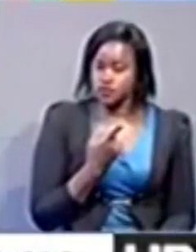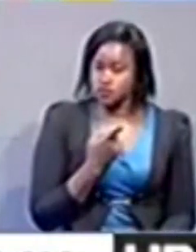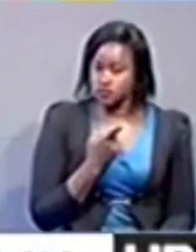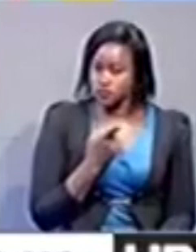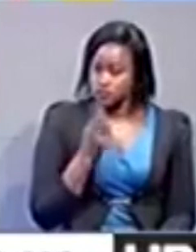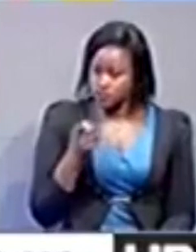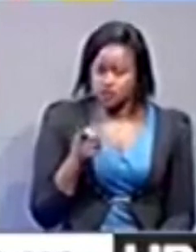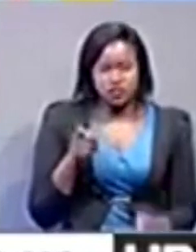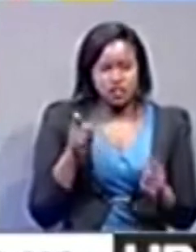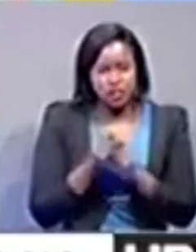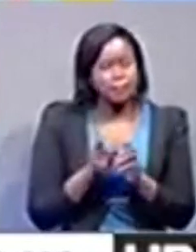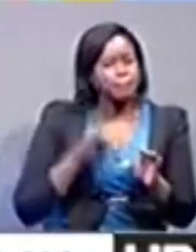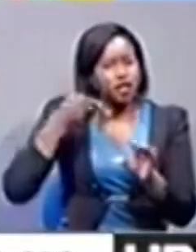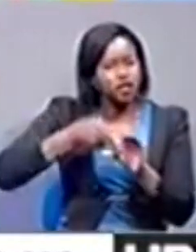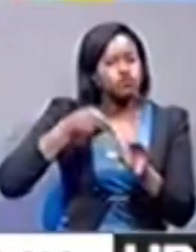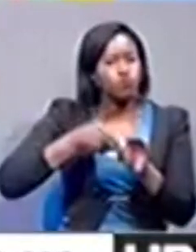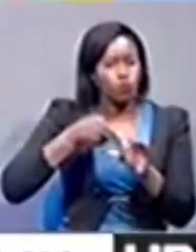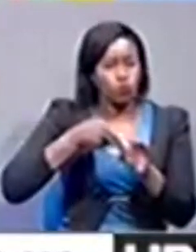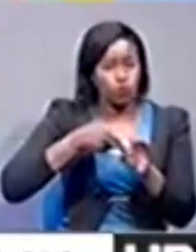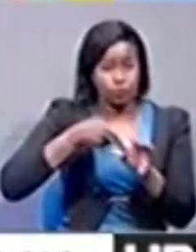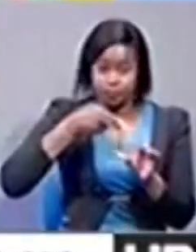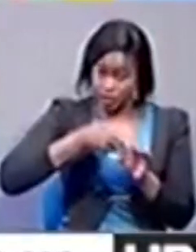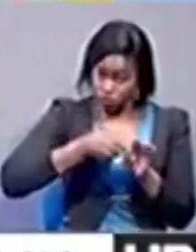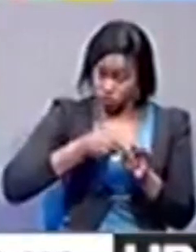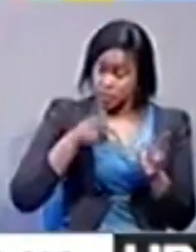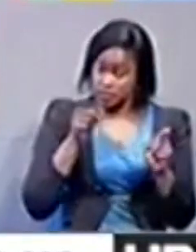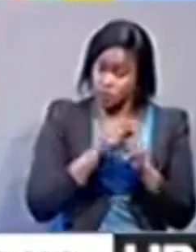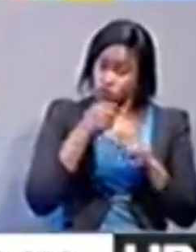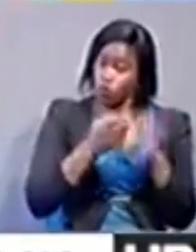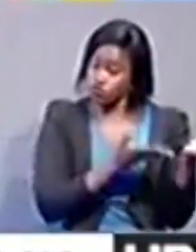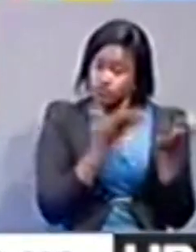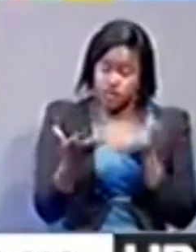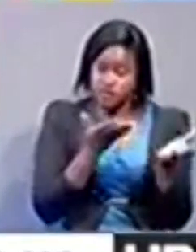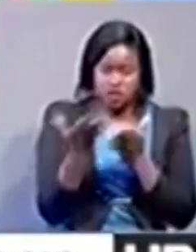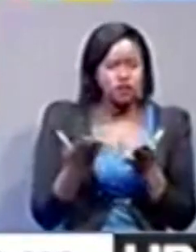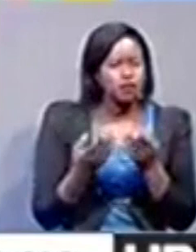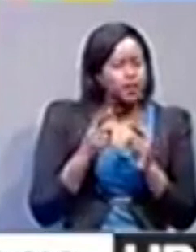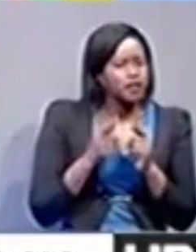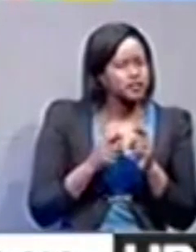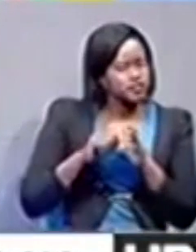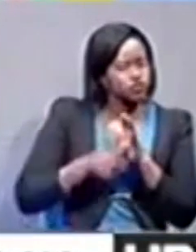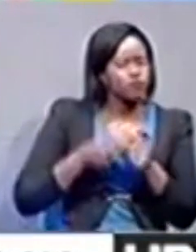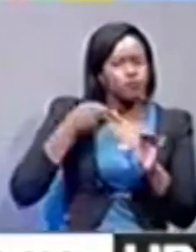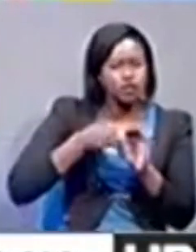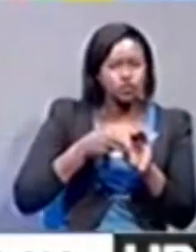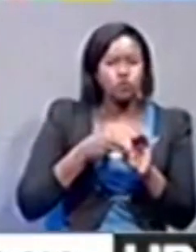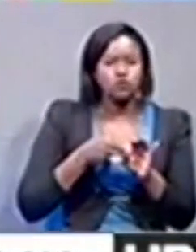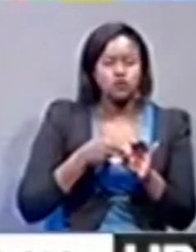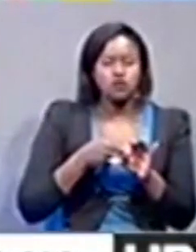Of course, there is also petrol. Petrol is also part of that. Although for petrol now, we are beginning to use the